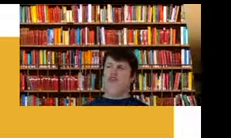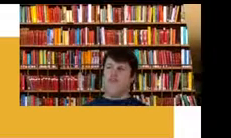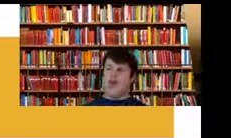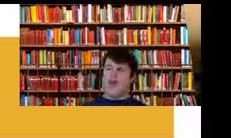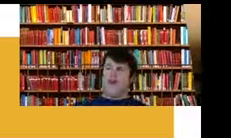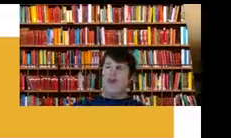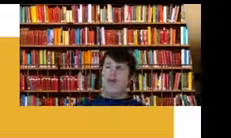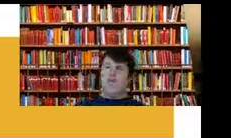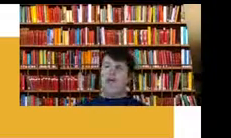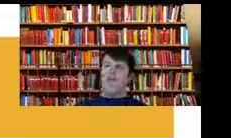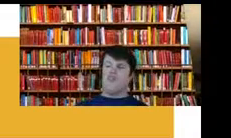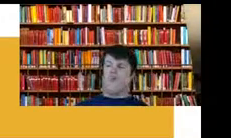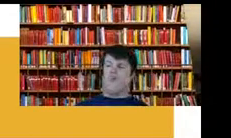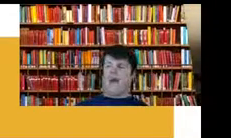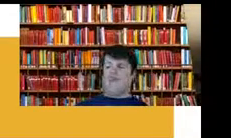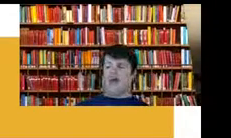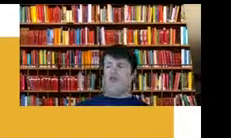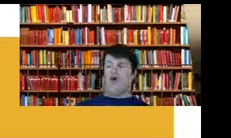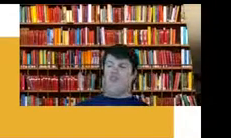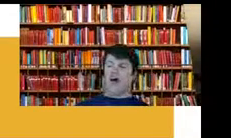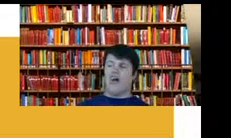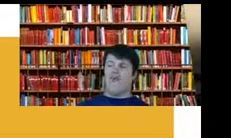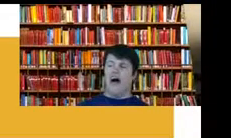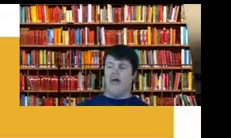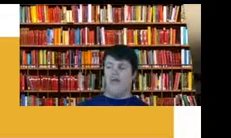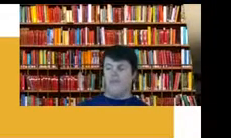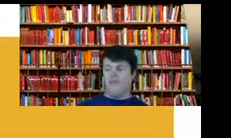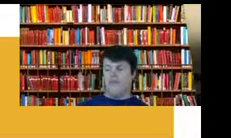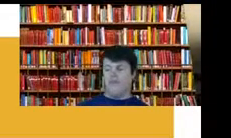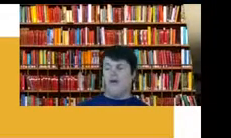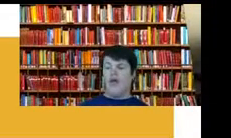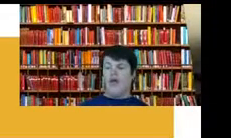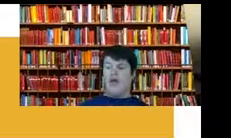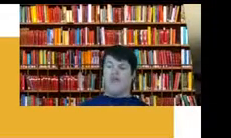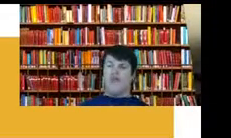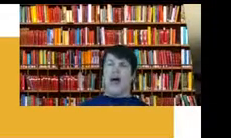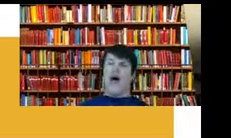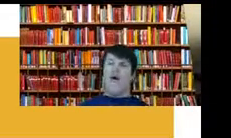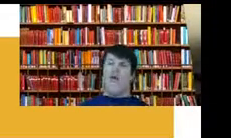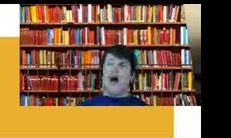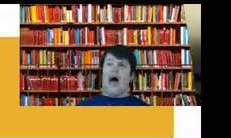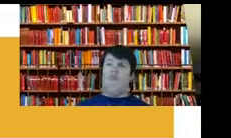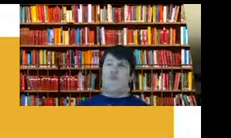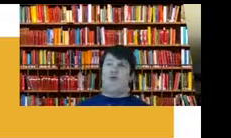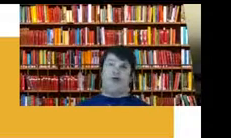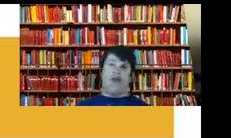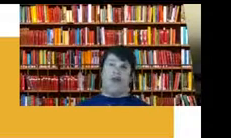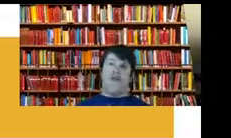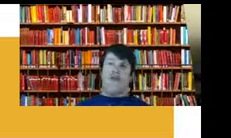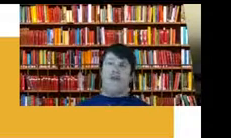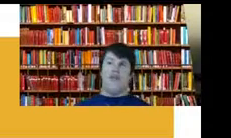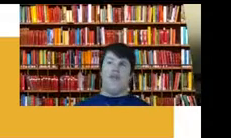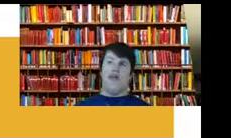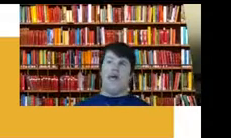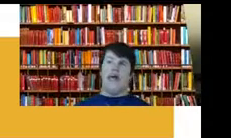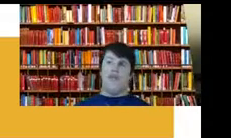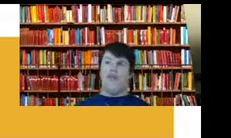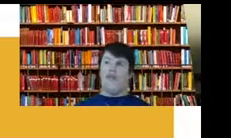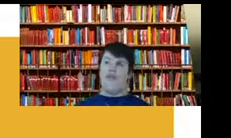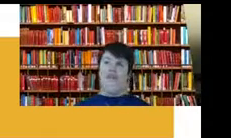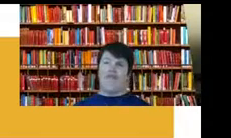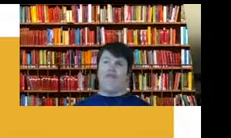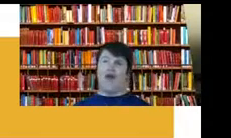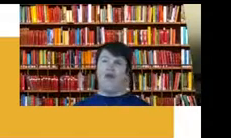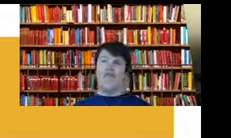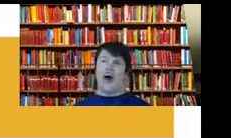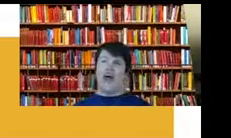want to teach me because your mind was otherwise occupied. So now I was worried that you were going to get up and